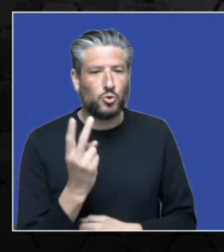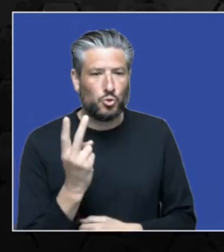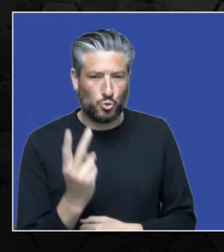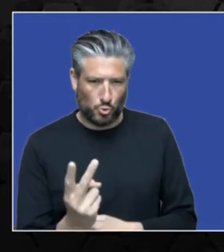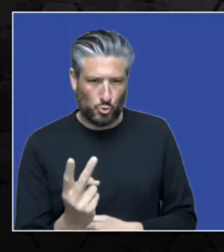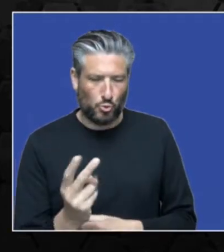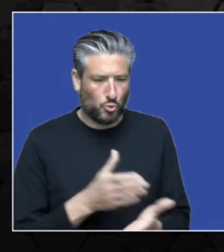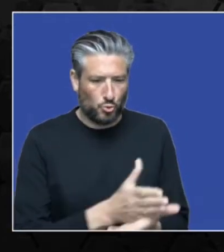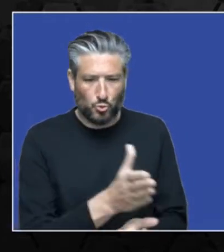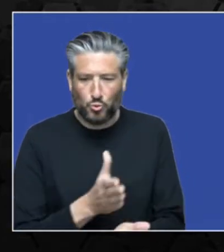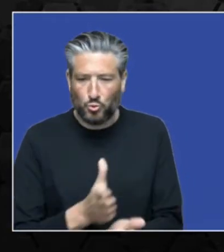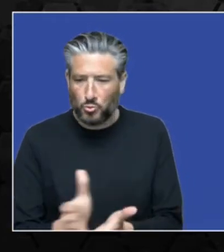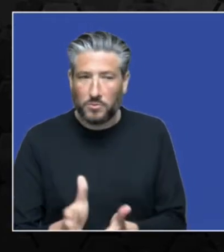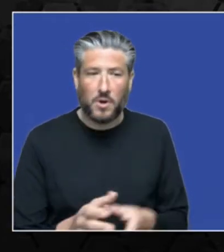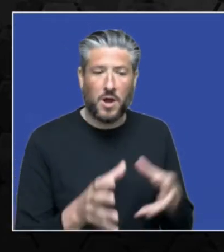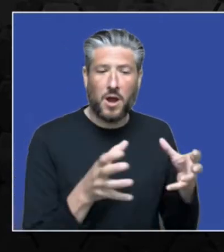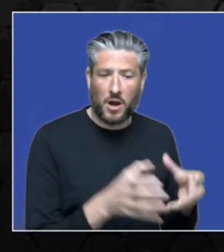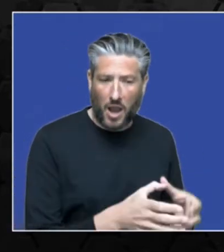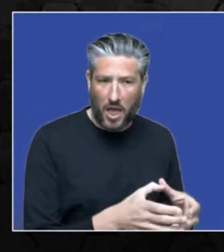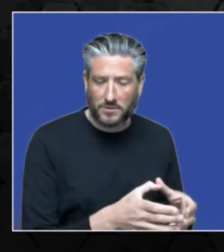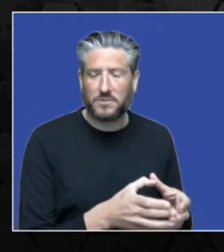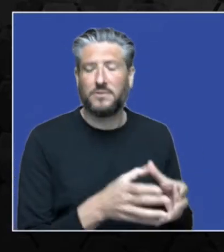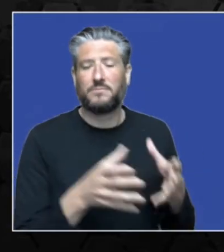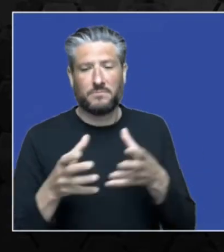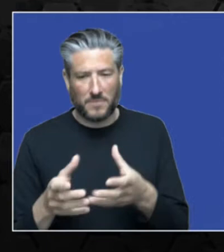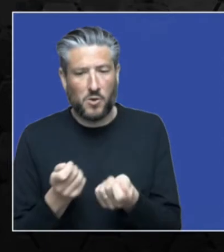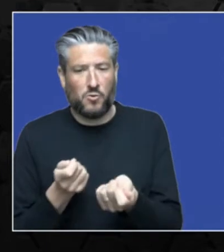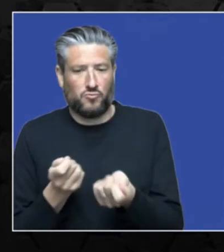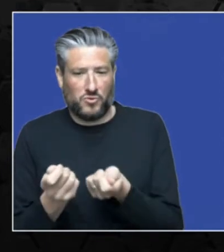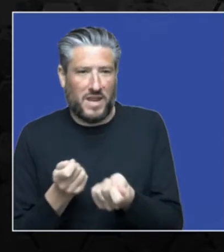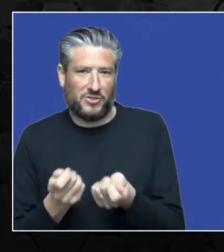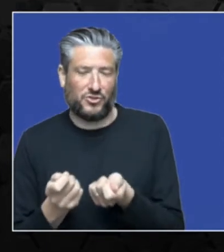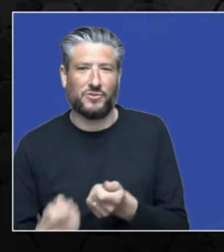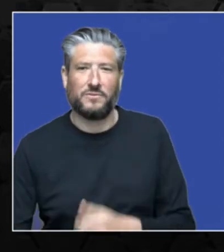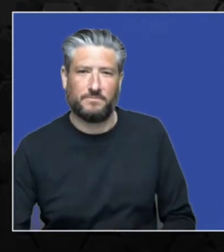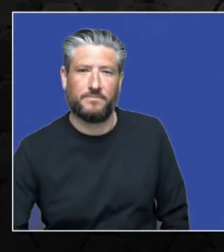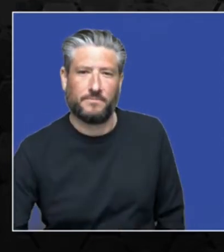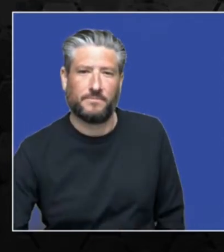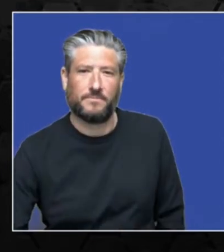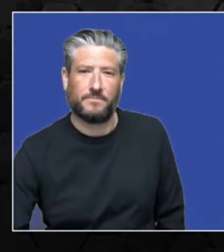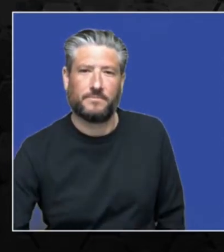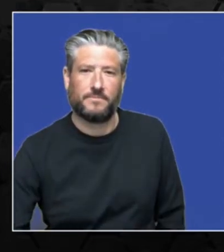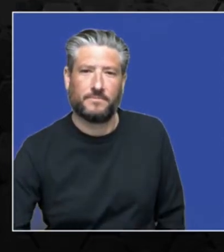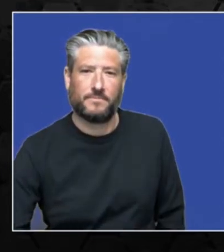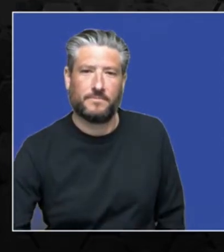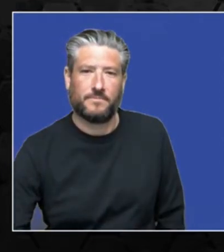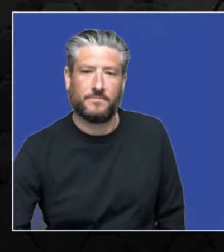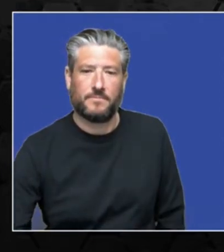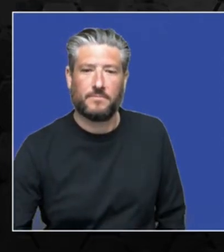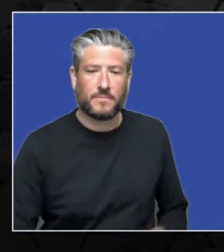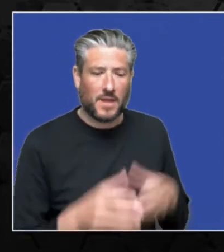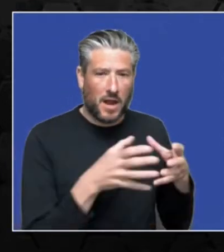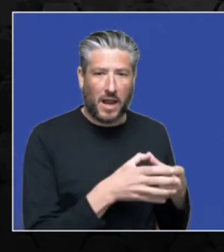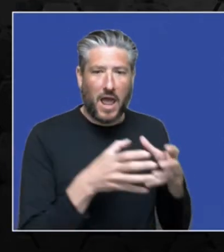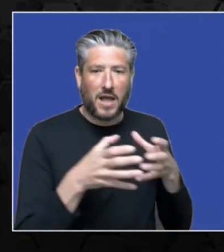regression. This is very, very simple stuff because classification is just like true or false. So if you're like, this is a picture, is this a